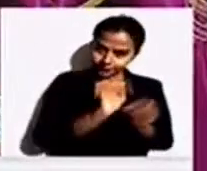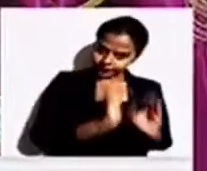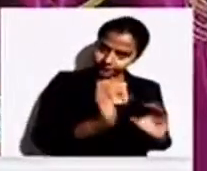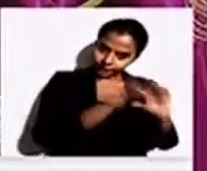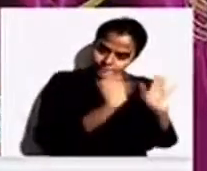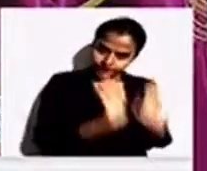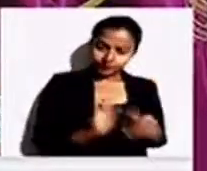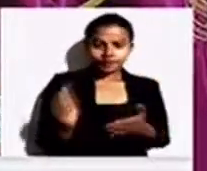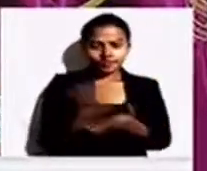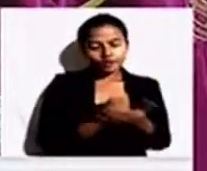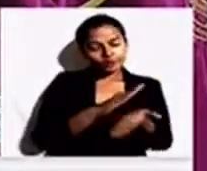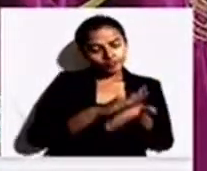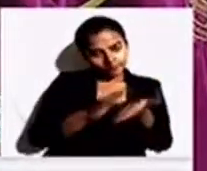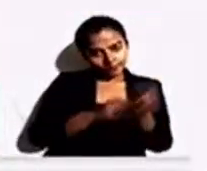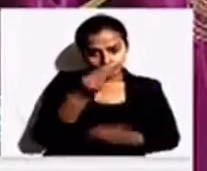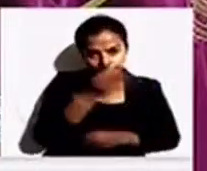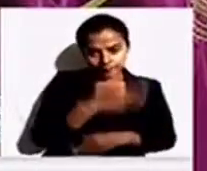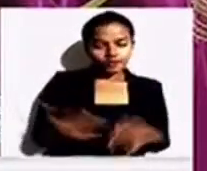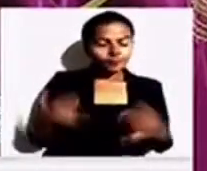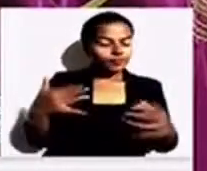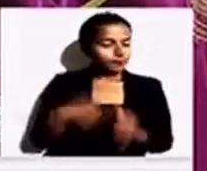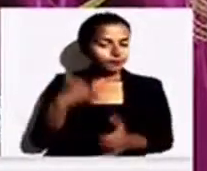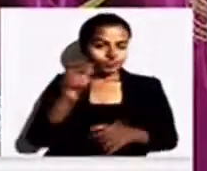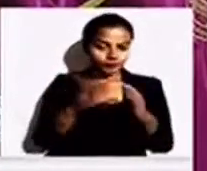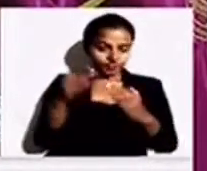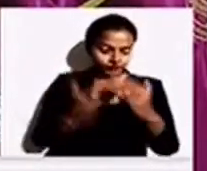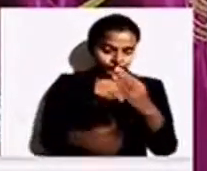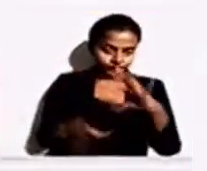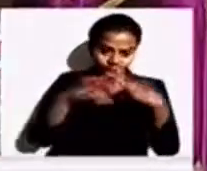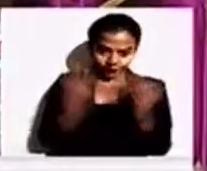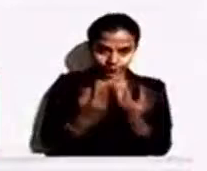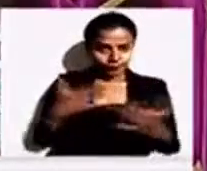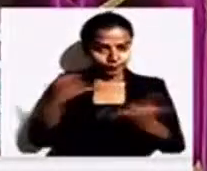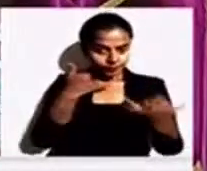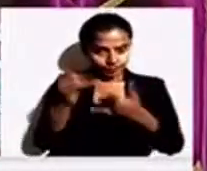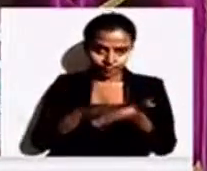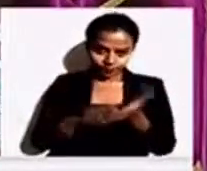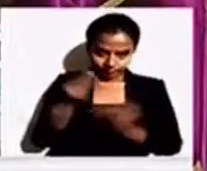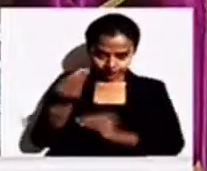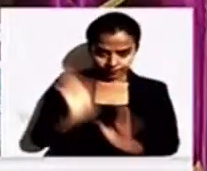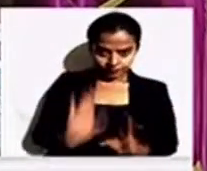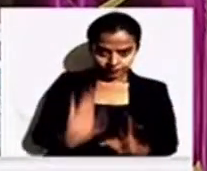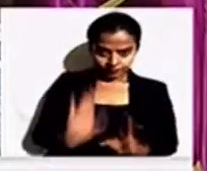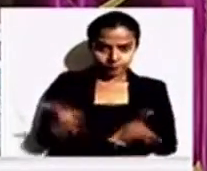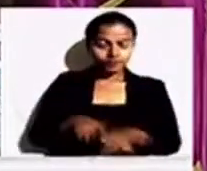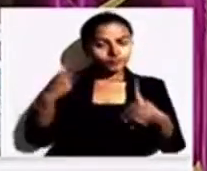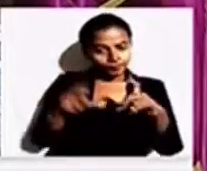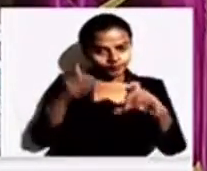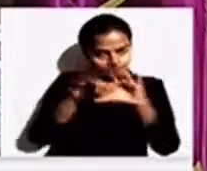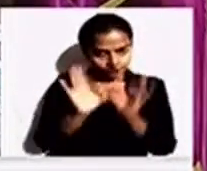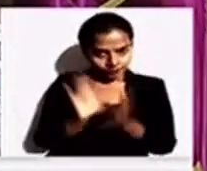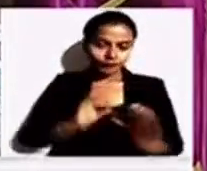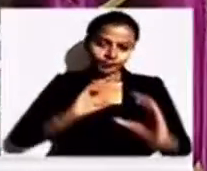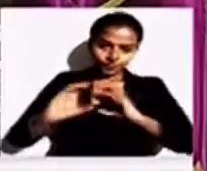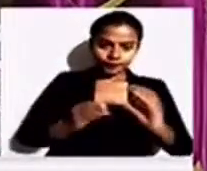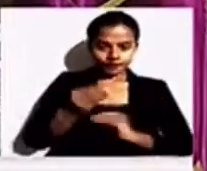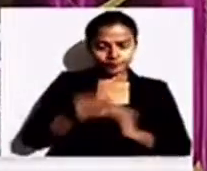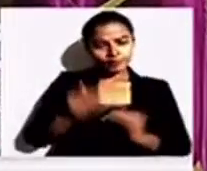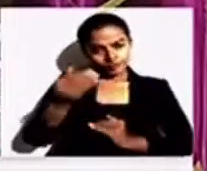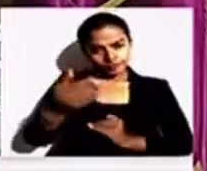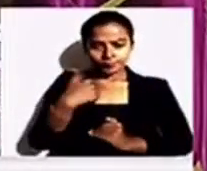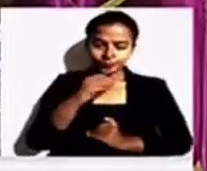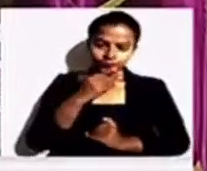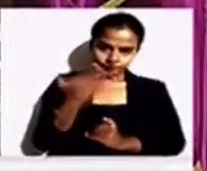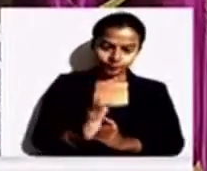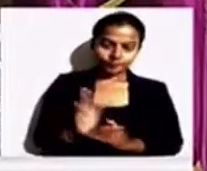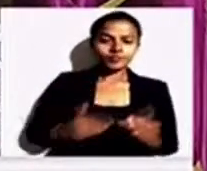contact their family members. The identity of the deceased individuals have been identified and communicated to the relevant factions. All of this is taking place